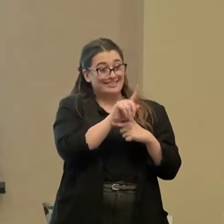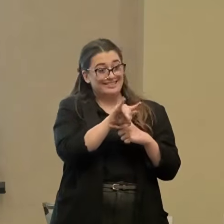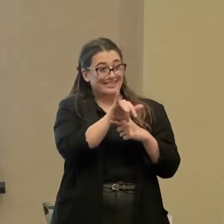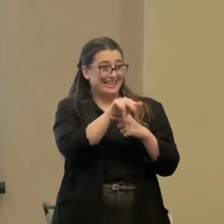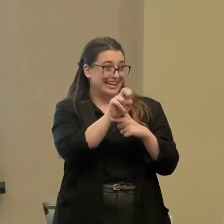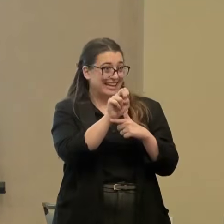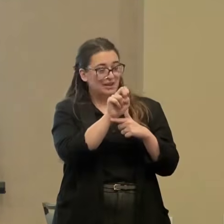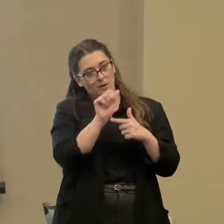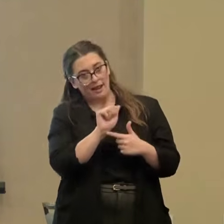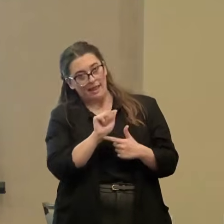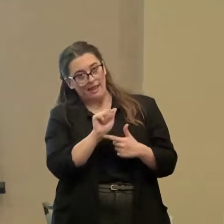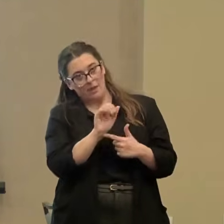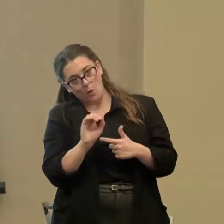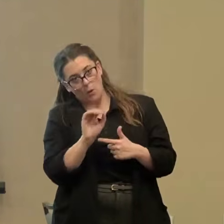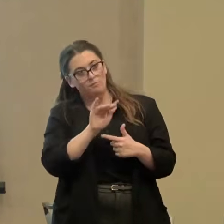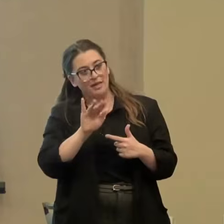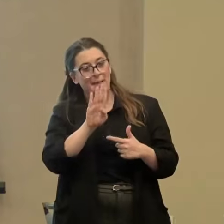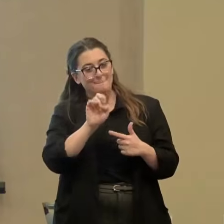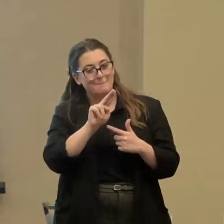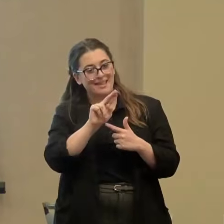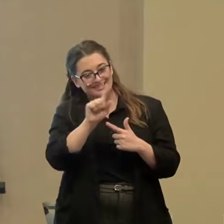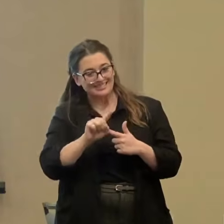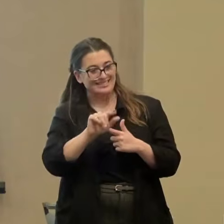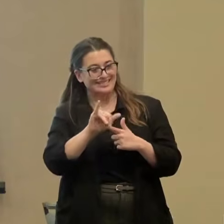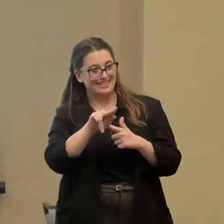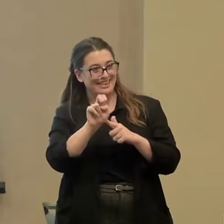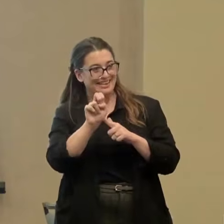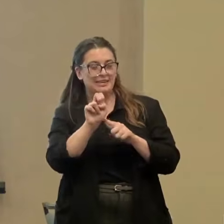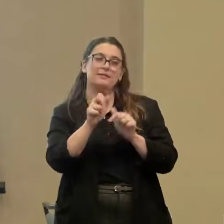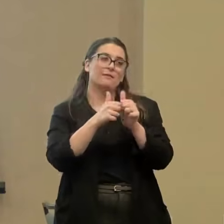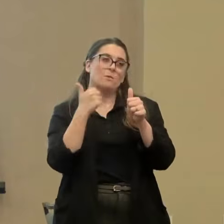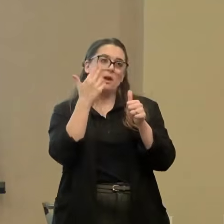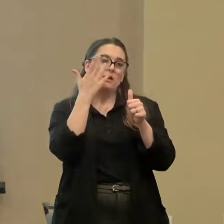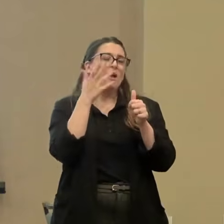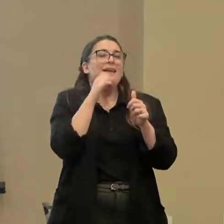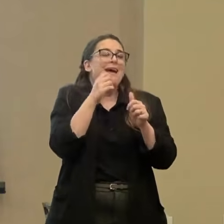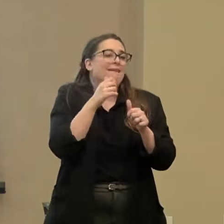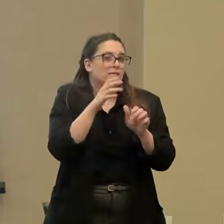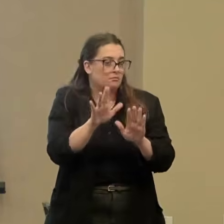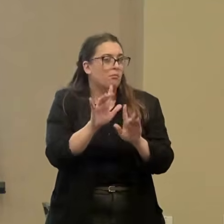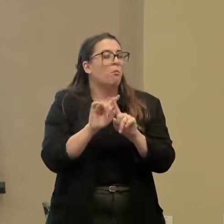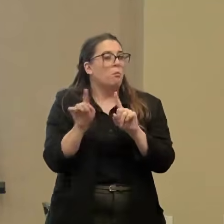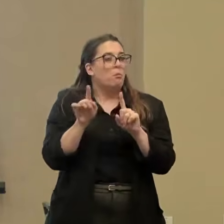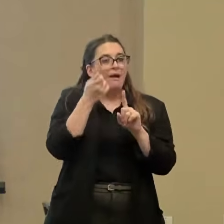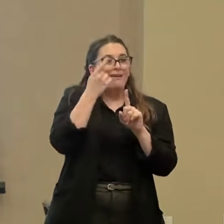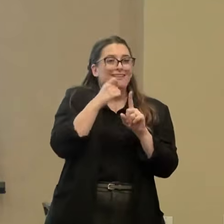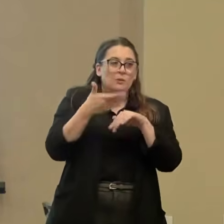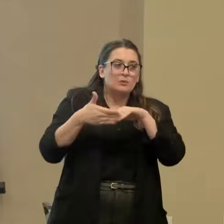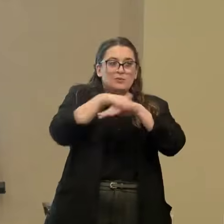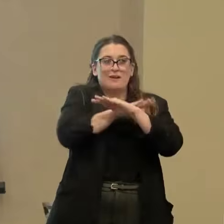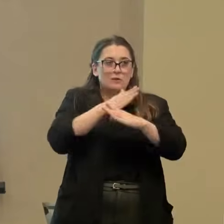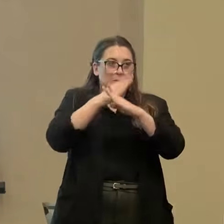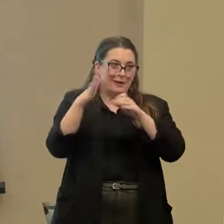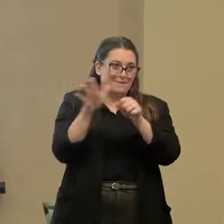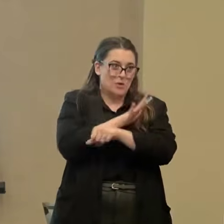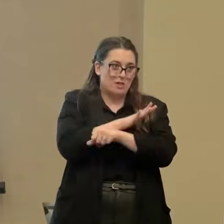coverage. Now, something's better than nothing, again, especially, that covers the top epidermis. But when we're treating inflammatory conditions, we really want to make sure